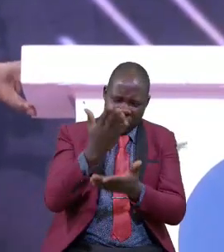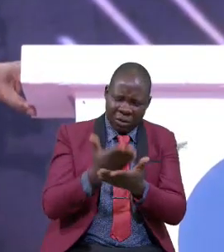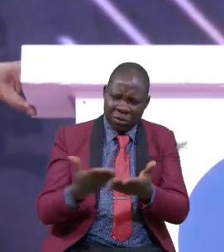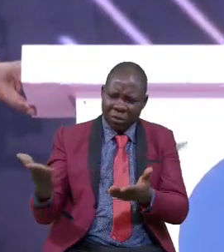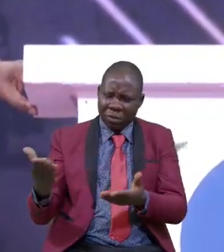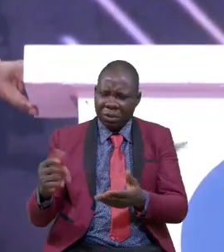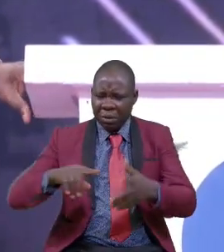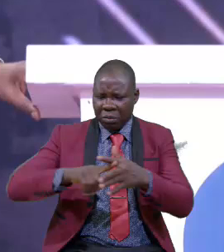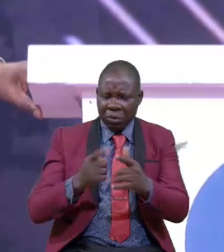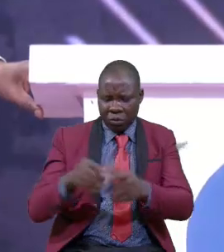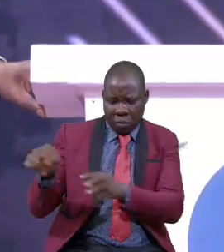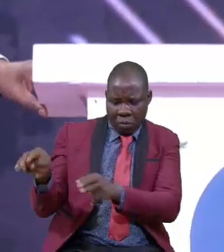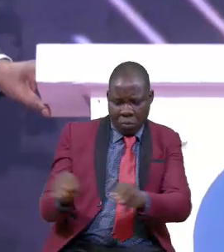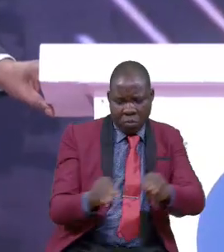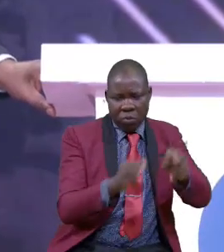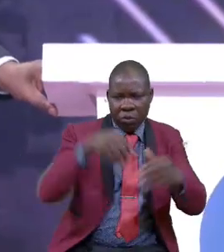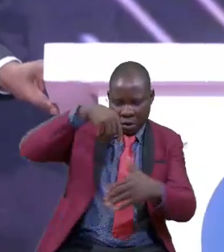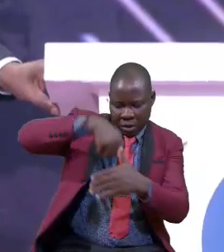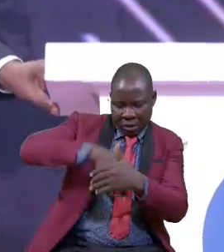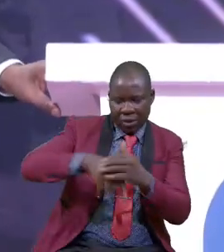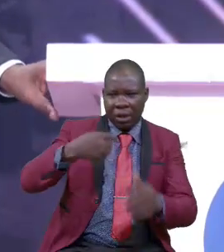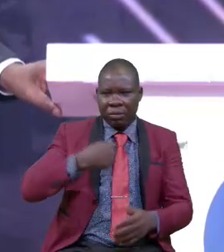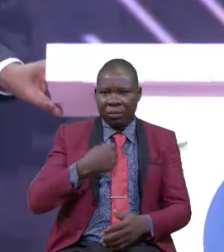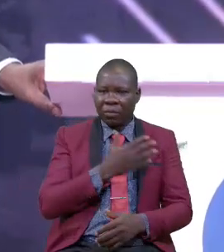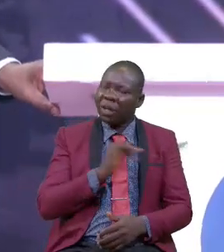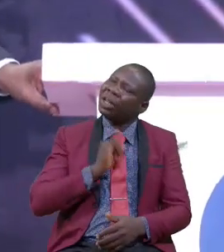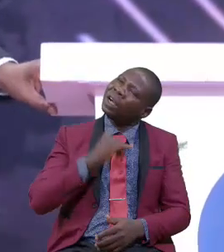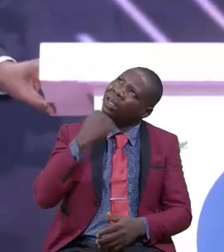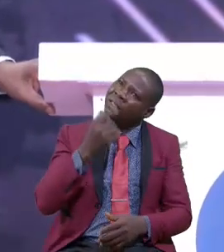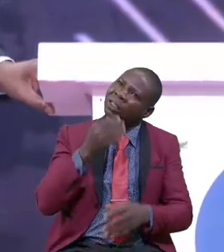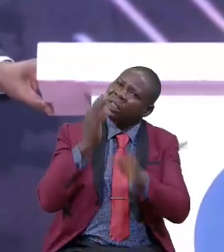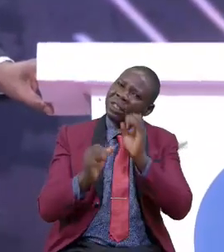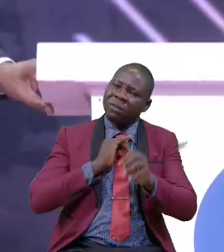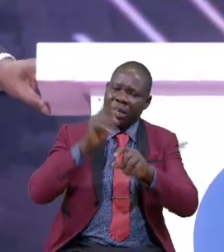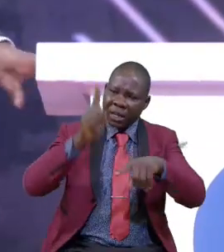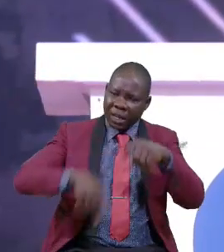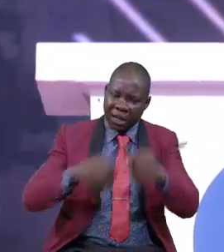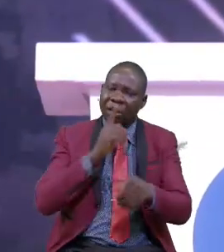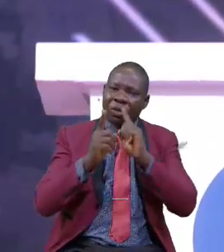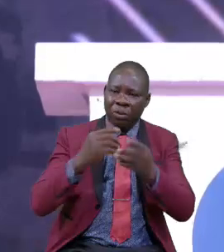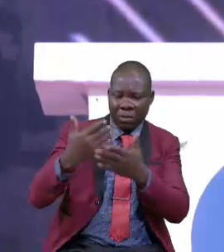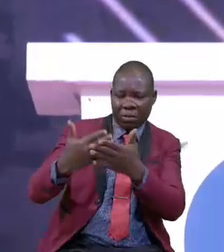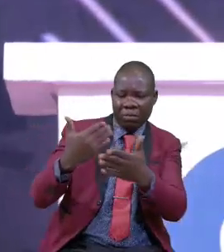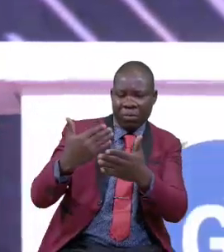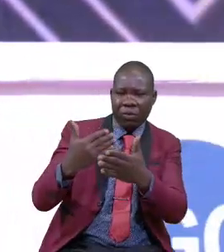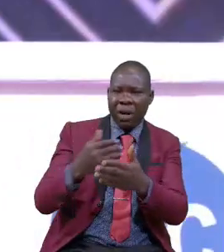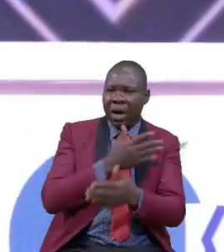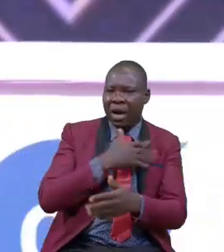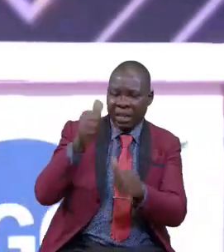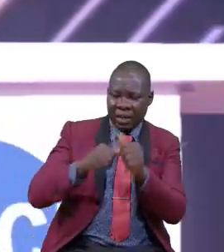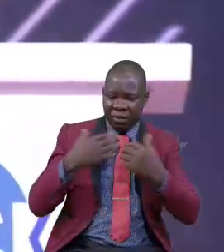me. And I said, even though I could not talk before, and anybody that knew me among